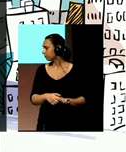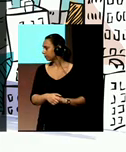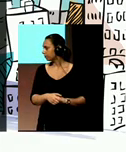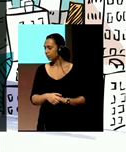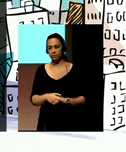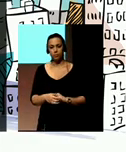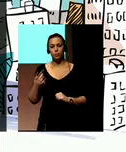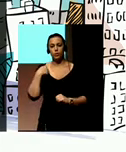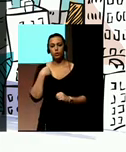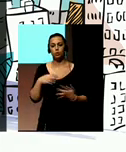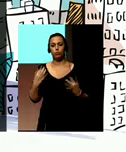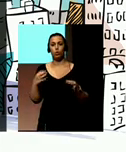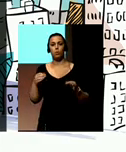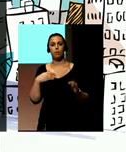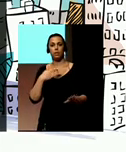streets with me.